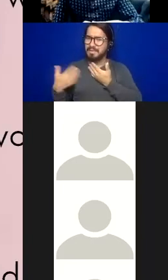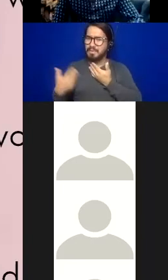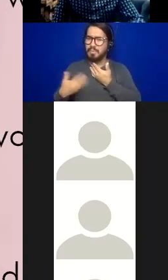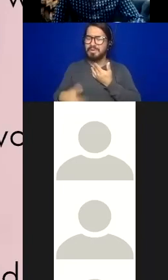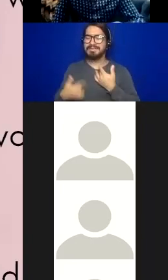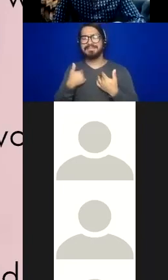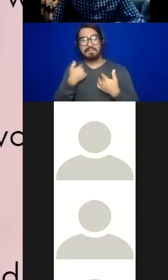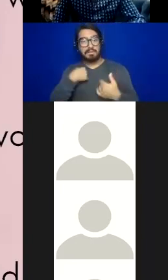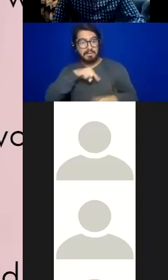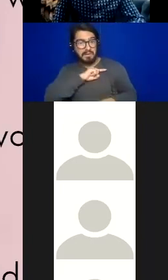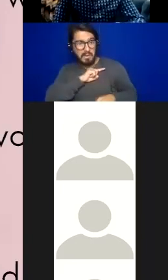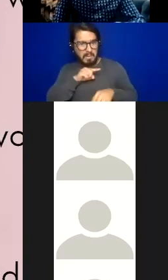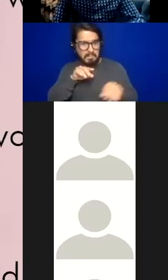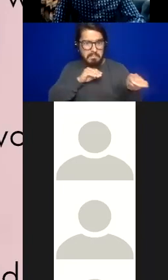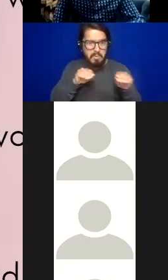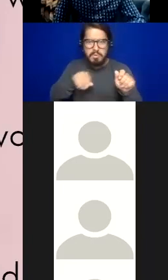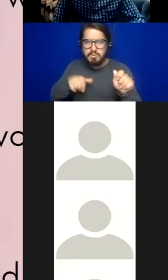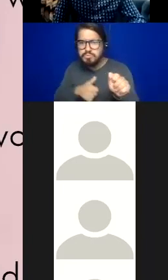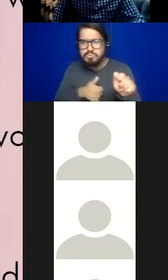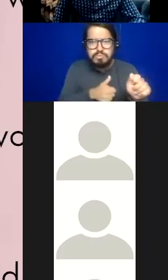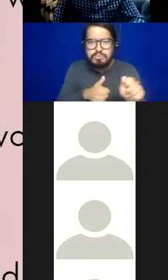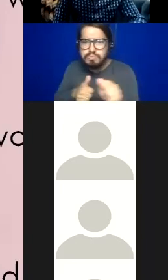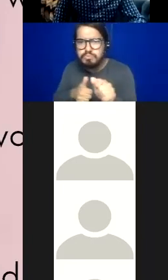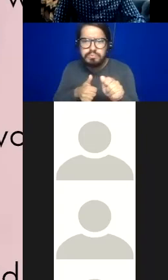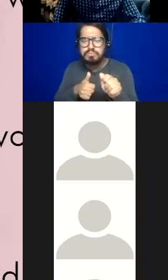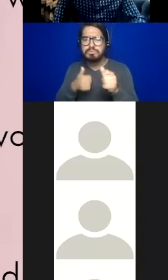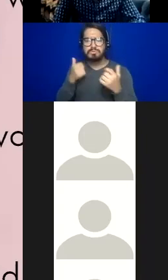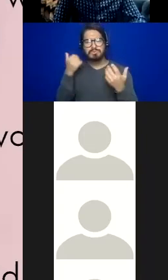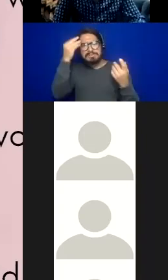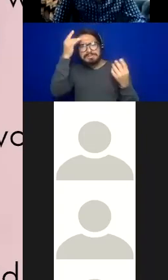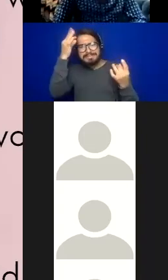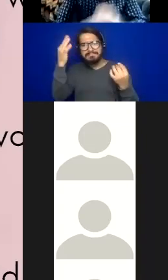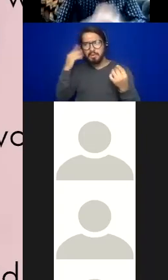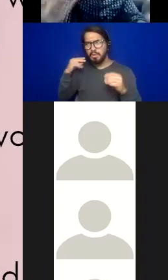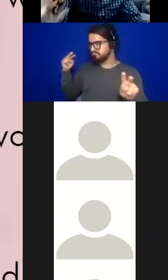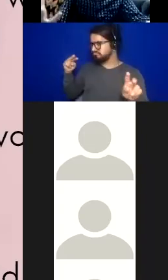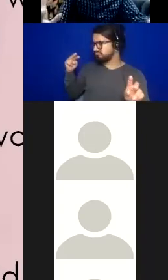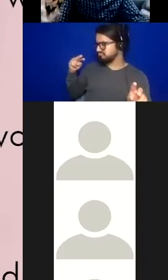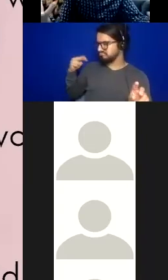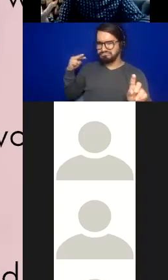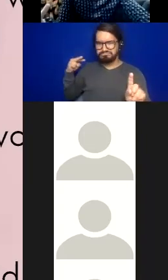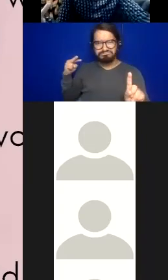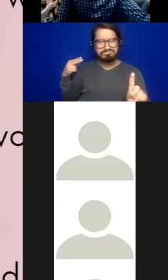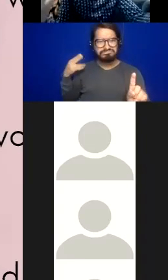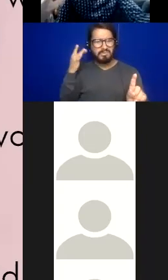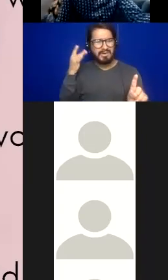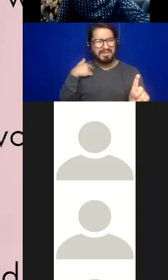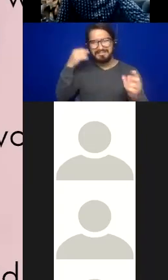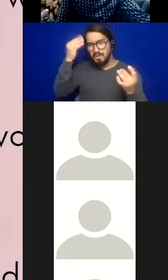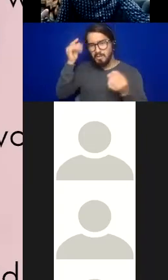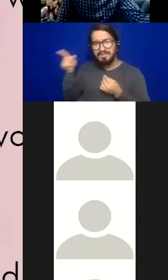every move, putting it all in our charts, and they wonder why we think we're being spied on. I love that because I think that's